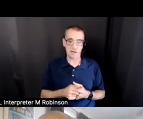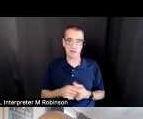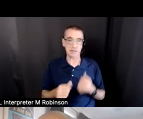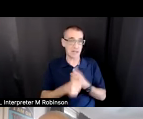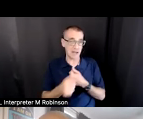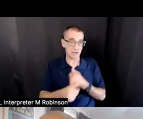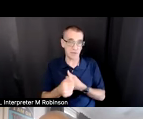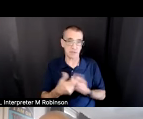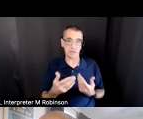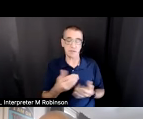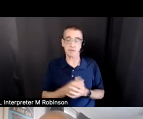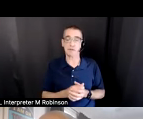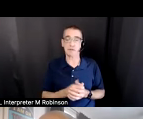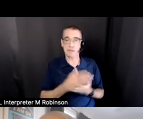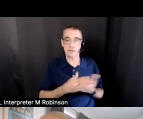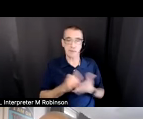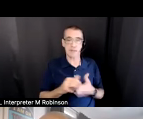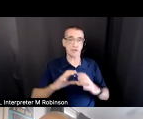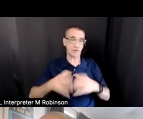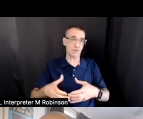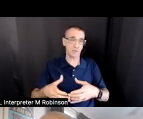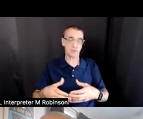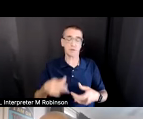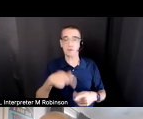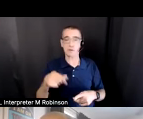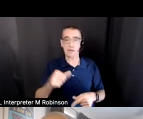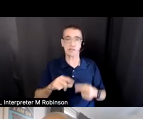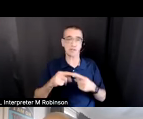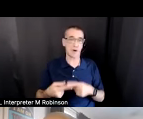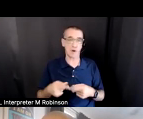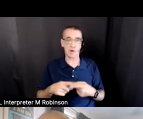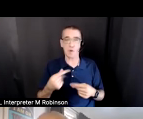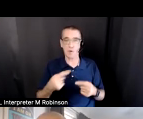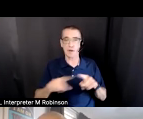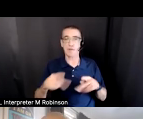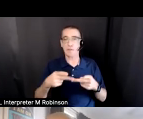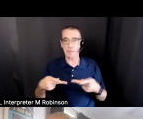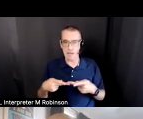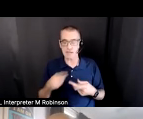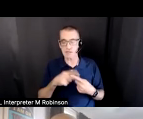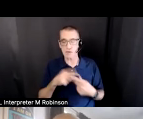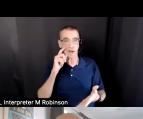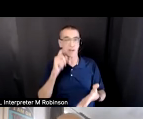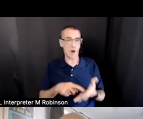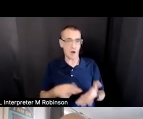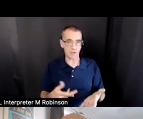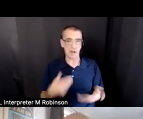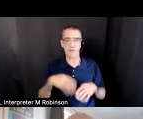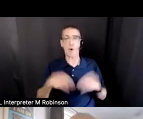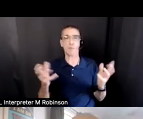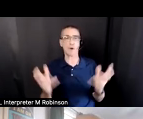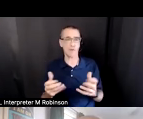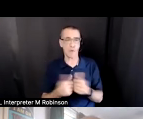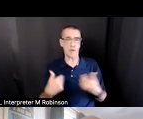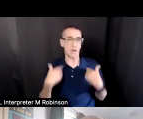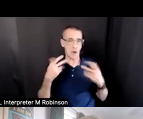dangerous, and some of these groups, can start to go in different places. So just acknowledging, just having open conversations with young